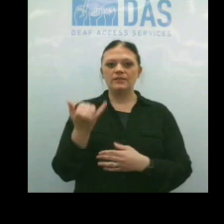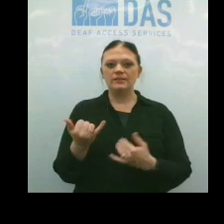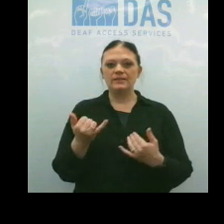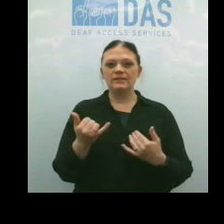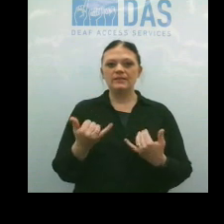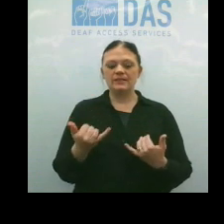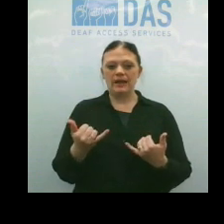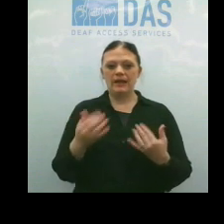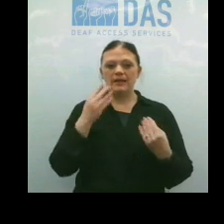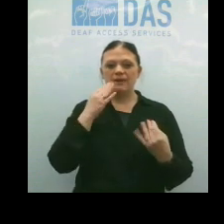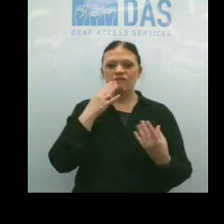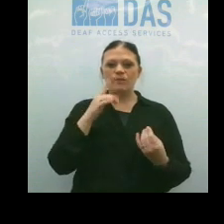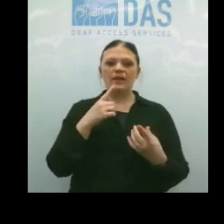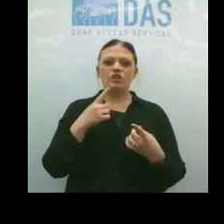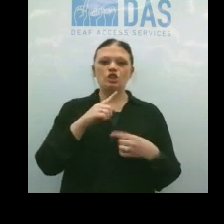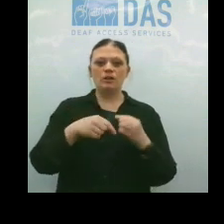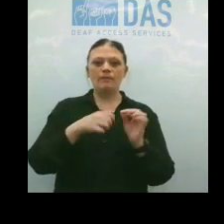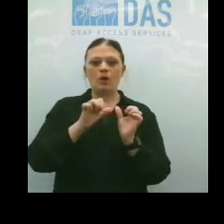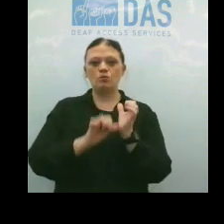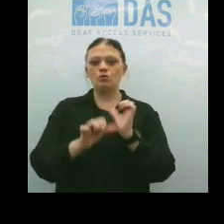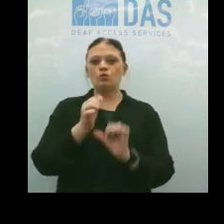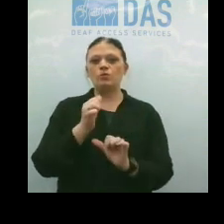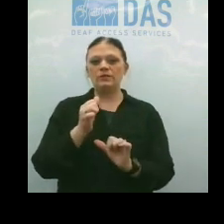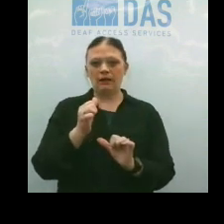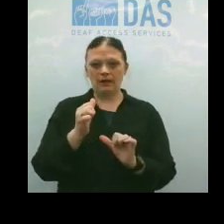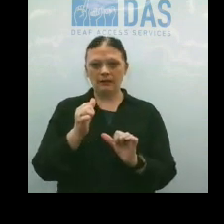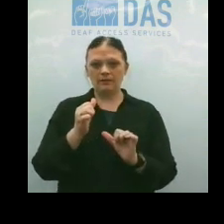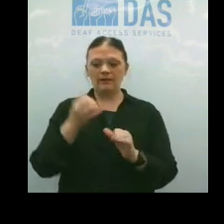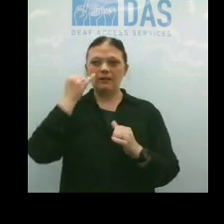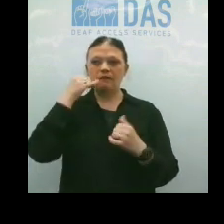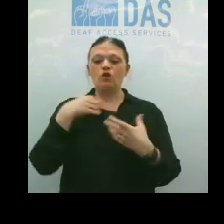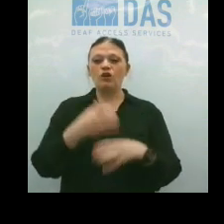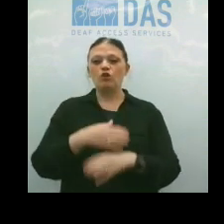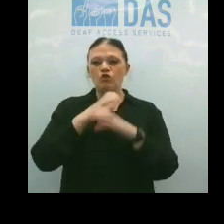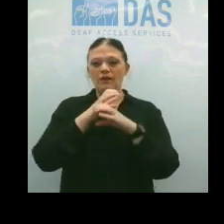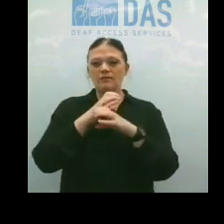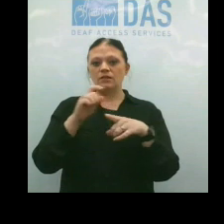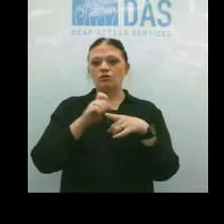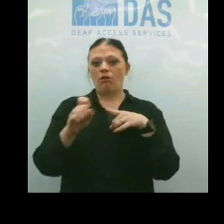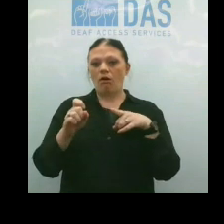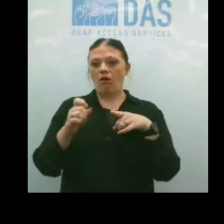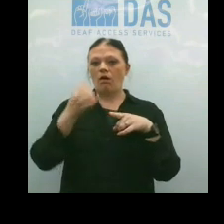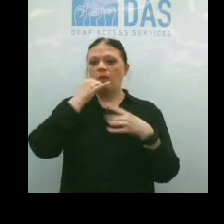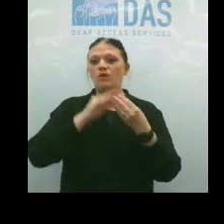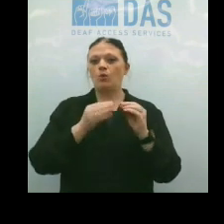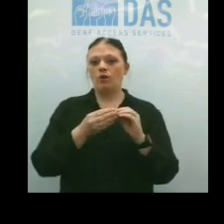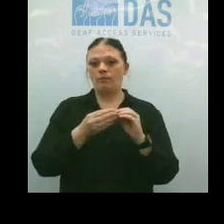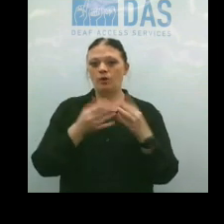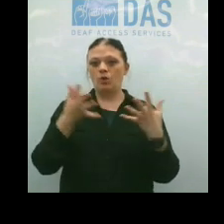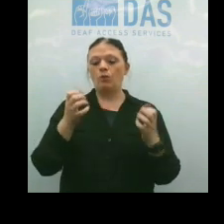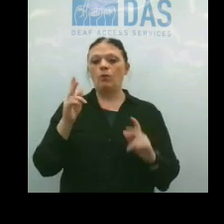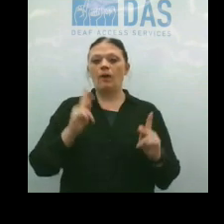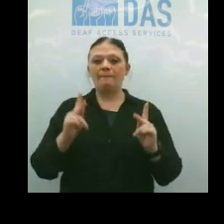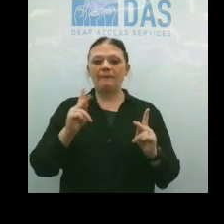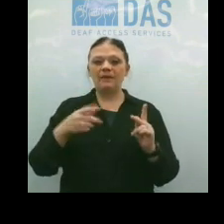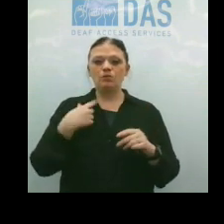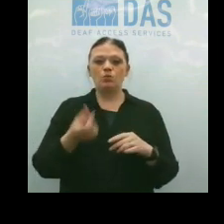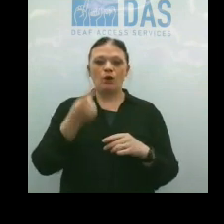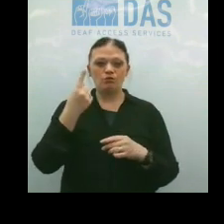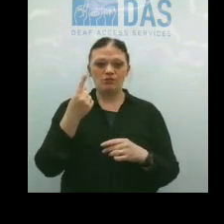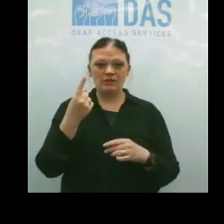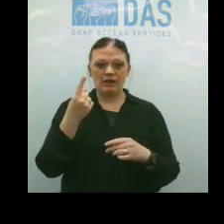on suicides. You've heard us talk about, if you're in crisis, call the number, the hotline. We wanted people to